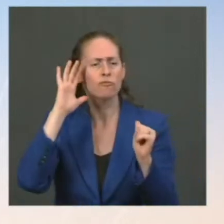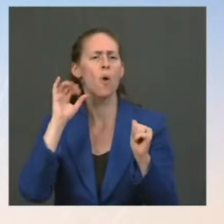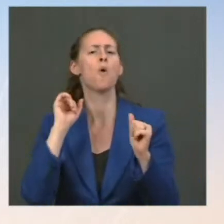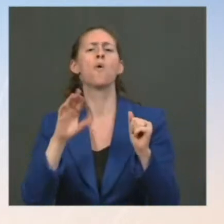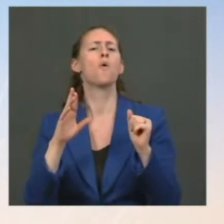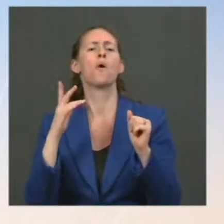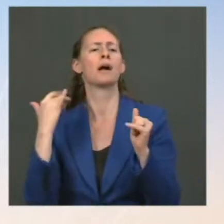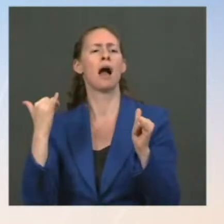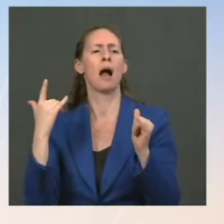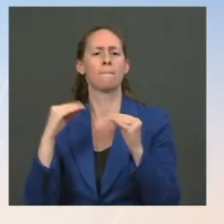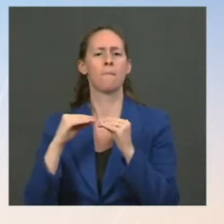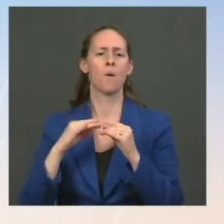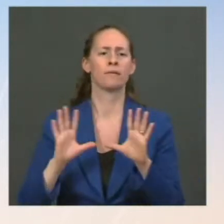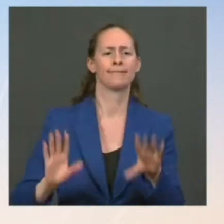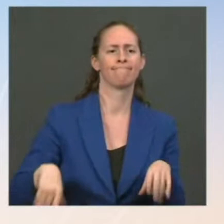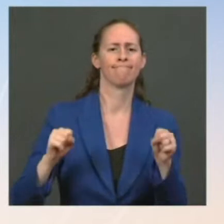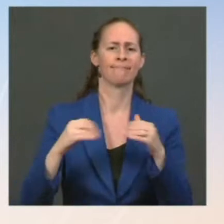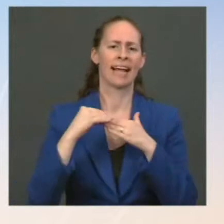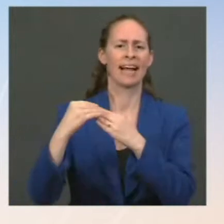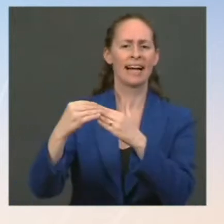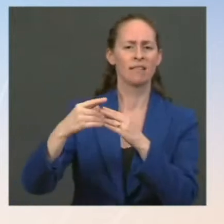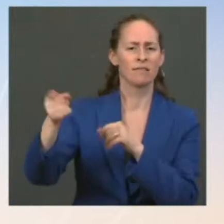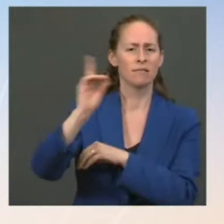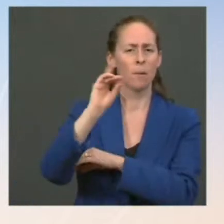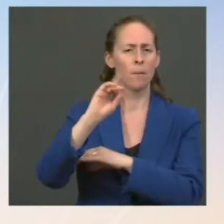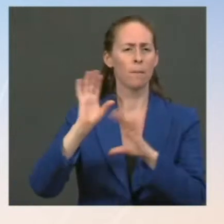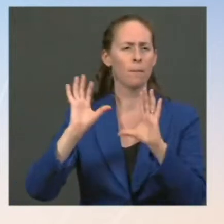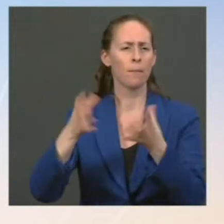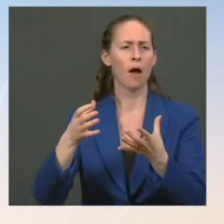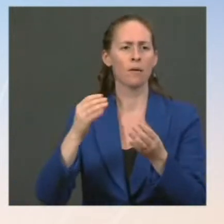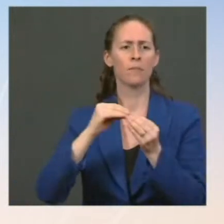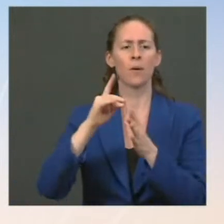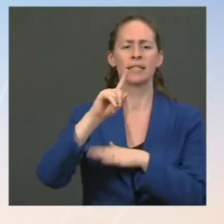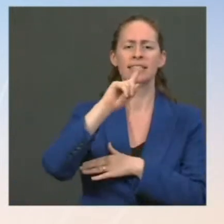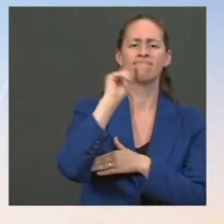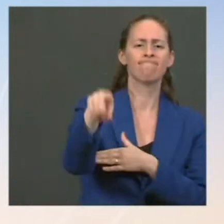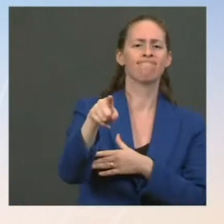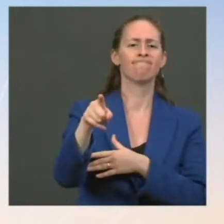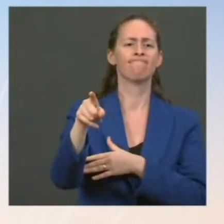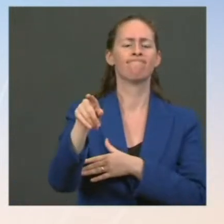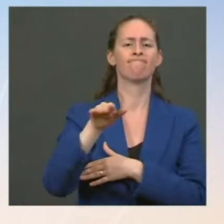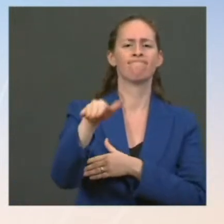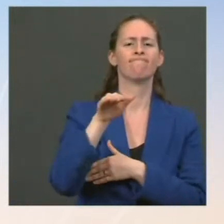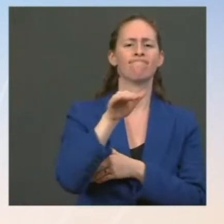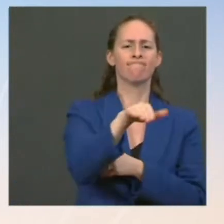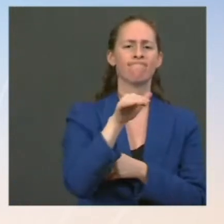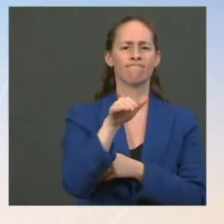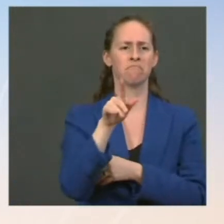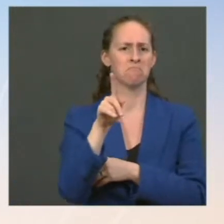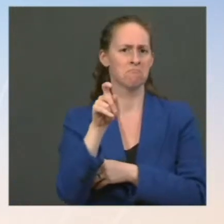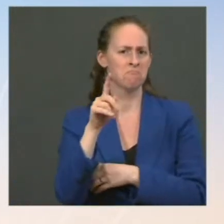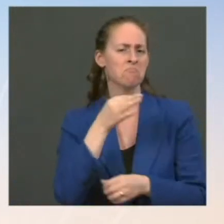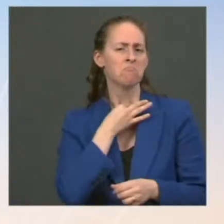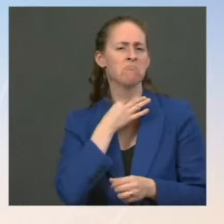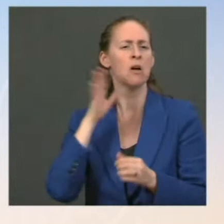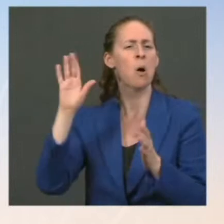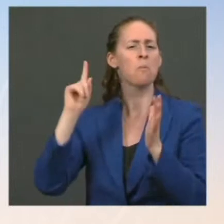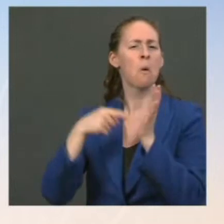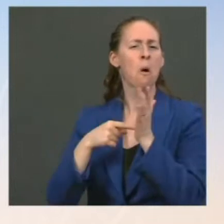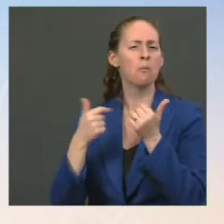leader of the party, kind of in directing the members of the party? I mean, kind of piggybacking on Kelly's question about